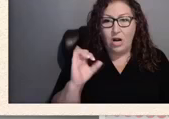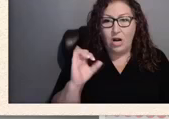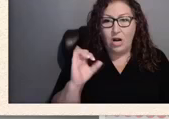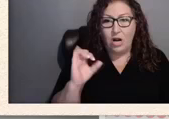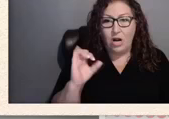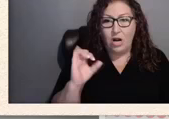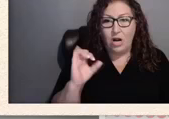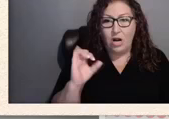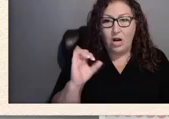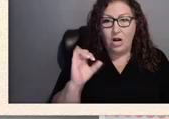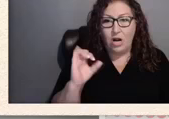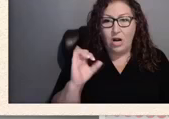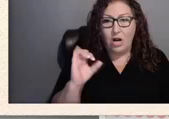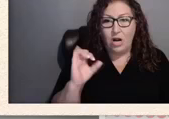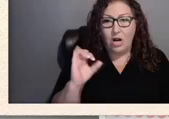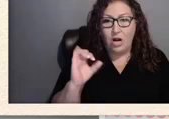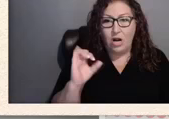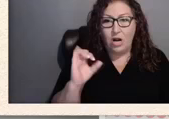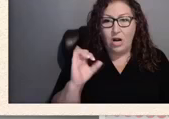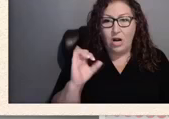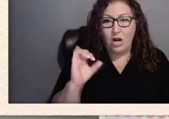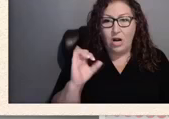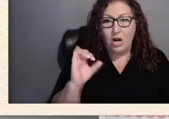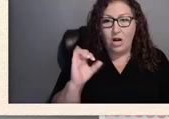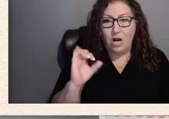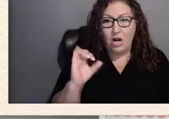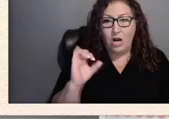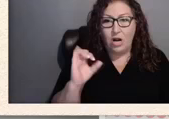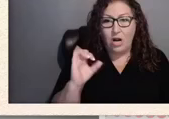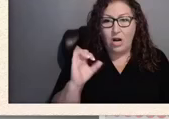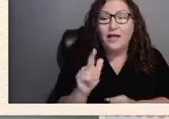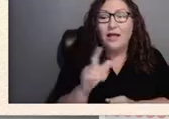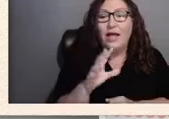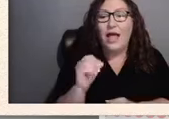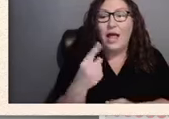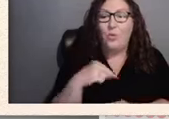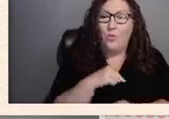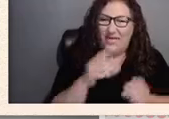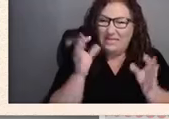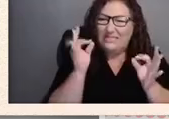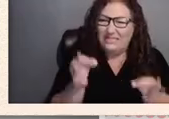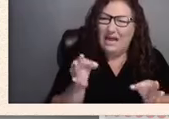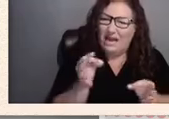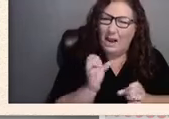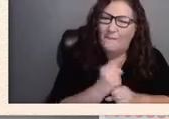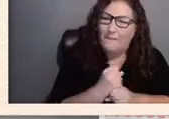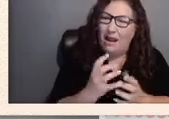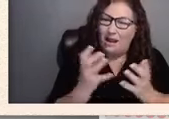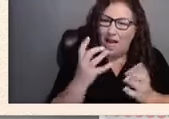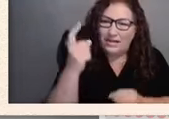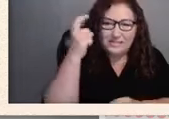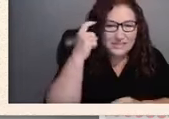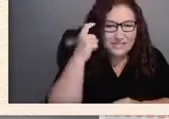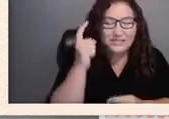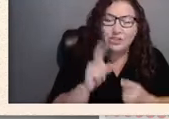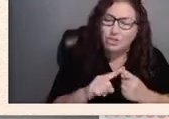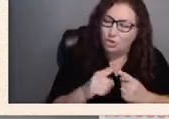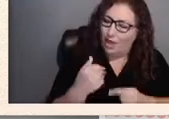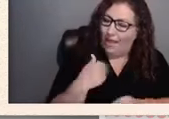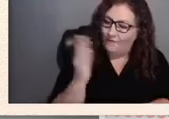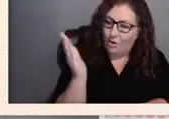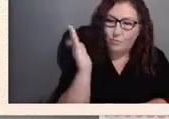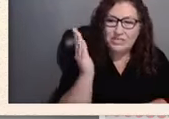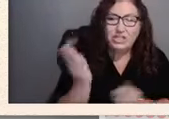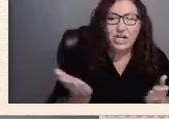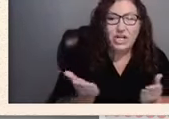out and made a connection with Jill, and we decided that it made a lot of sense to have her presentation here as